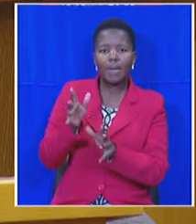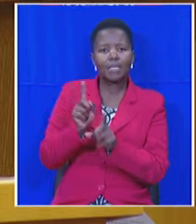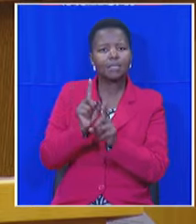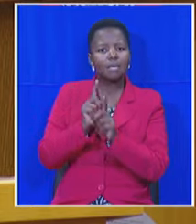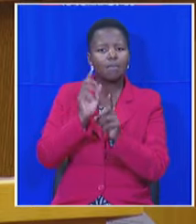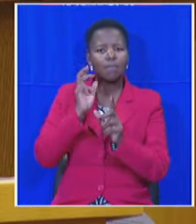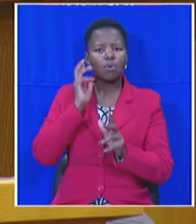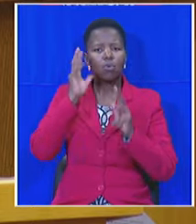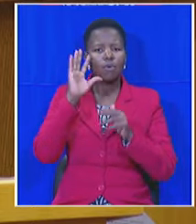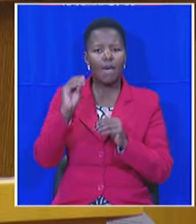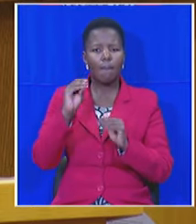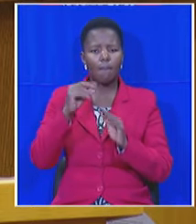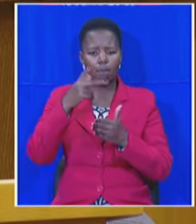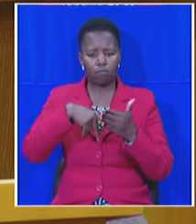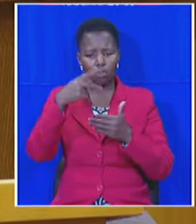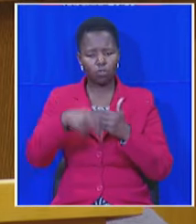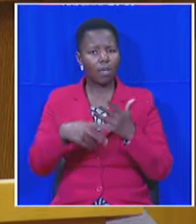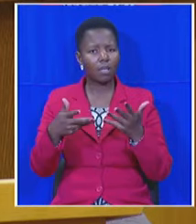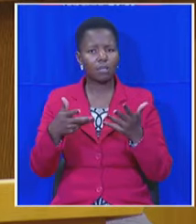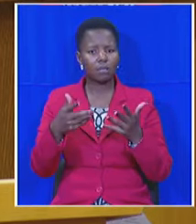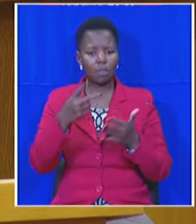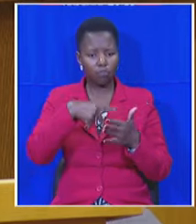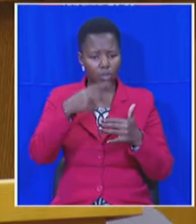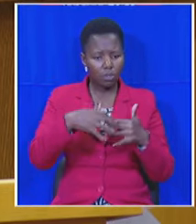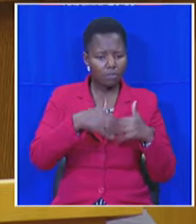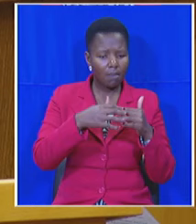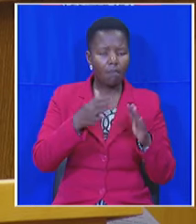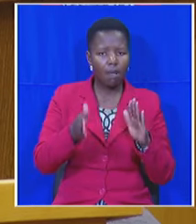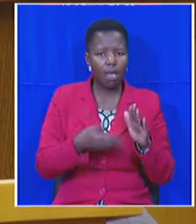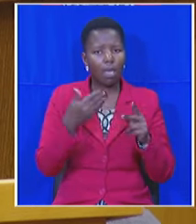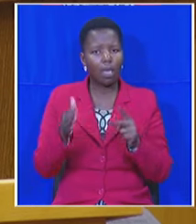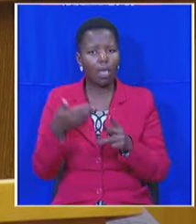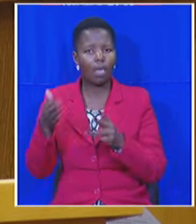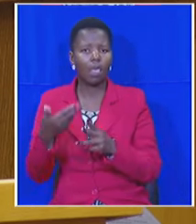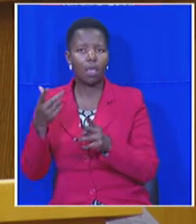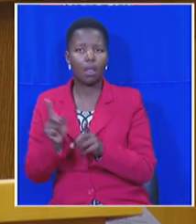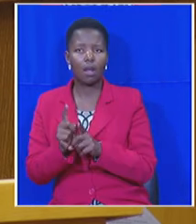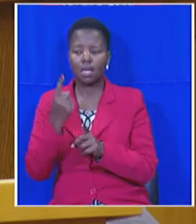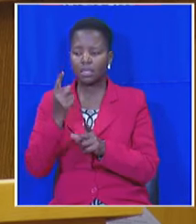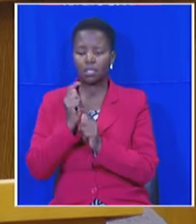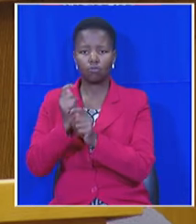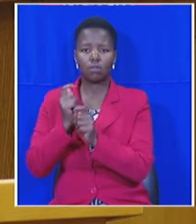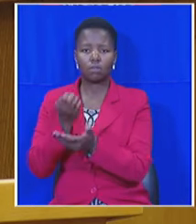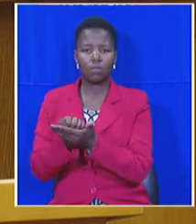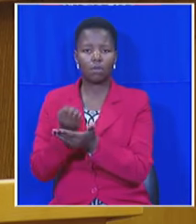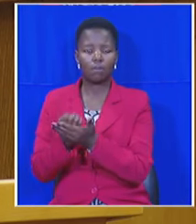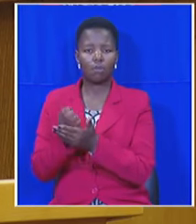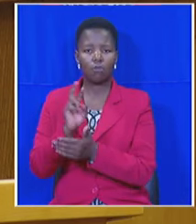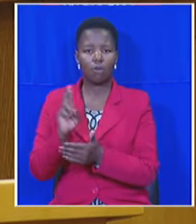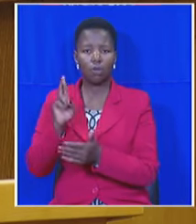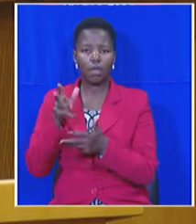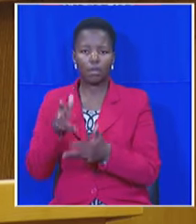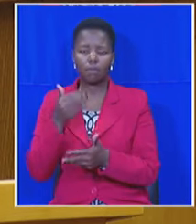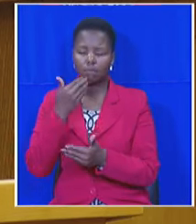projects simply disappear from one financial year to the other. An example of this is the single transport economic regulator. I thank